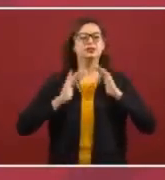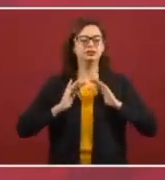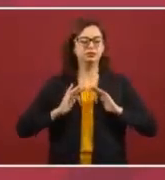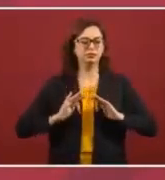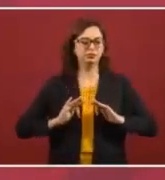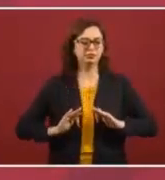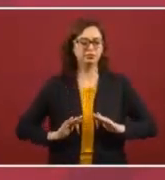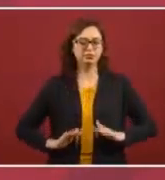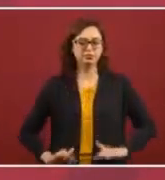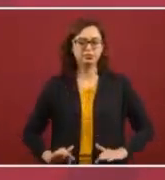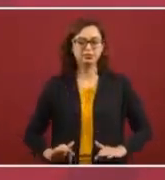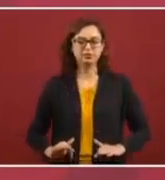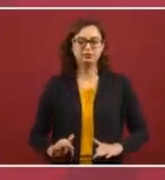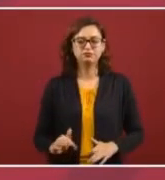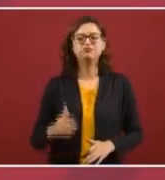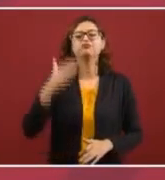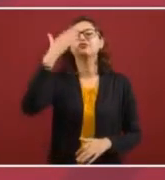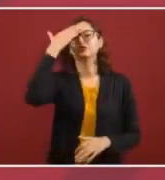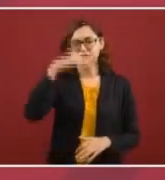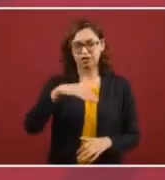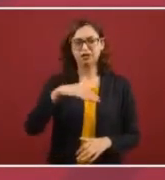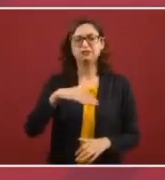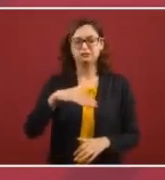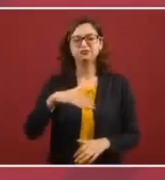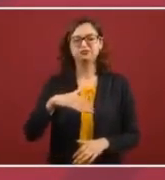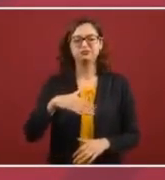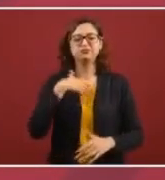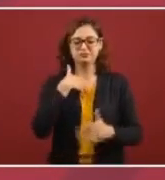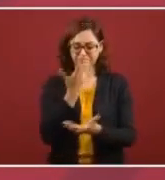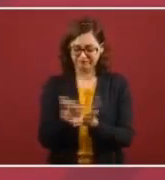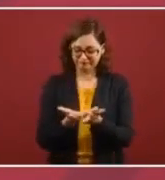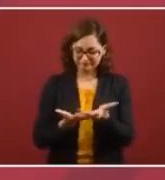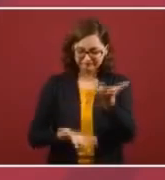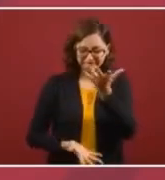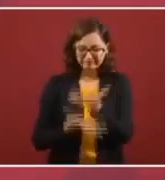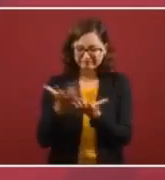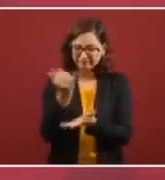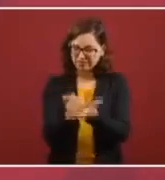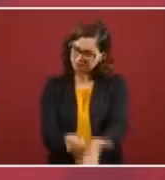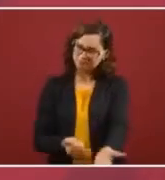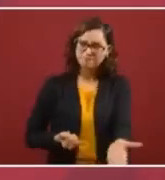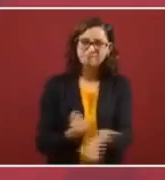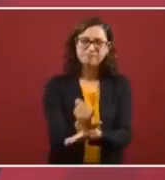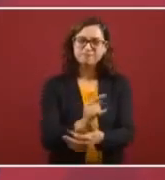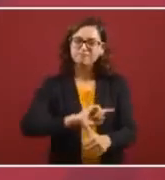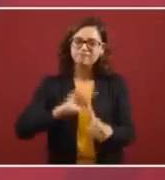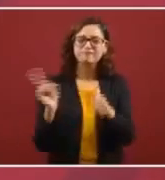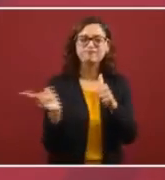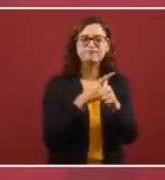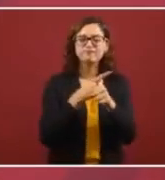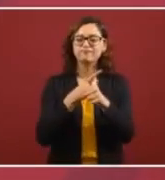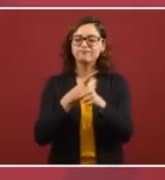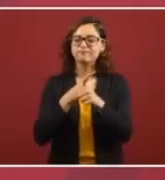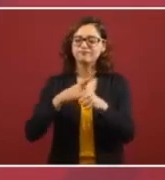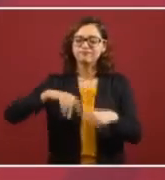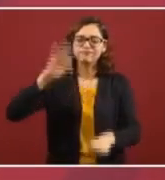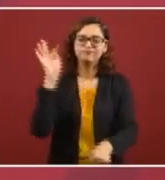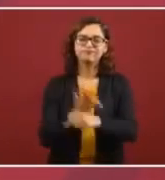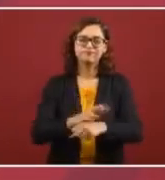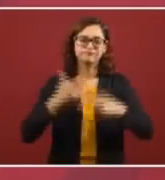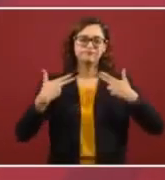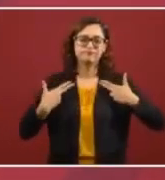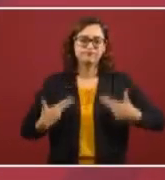the your conscience clean and know that you're acting with humanism.